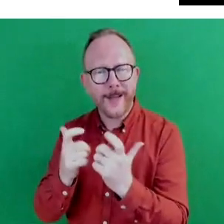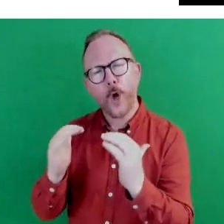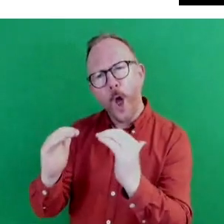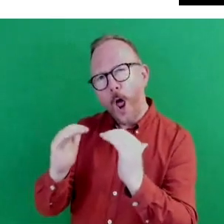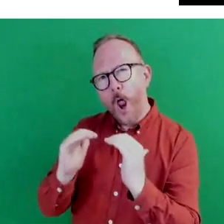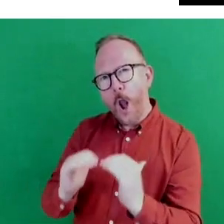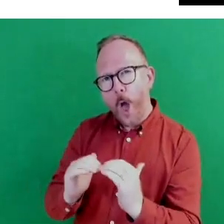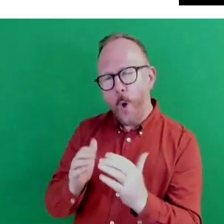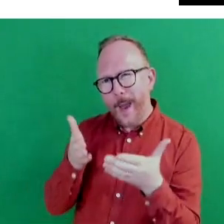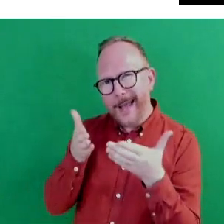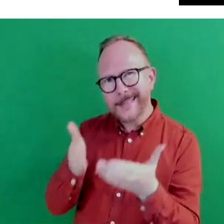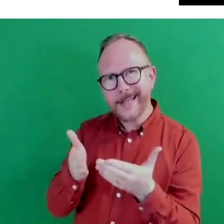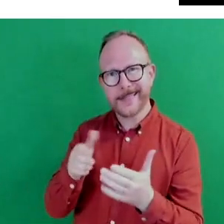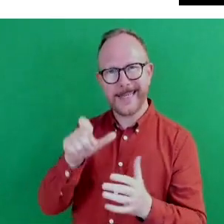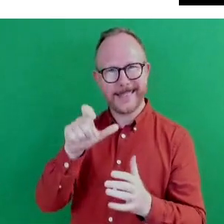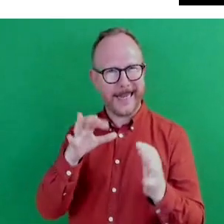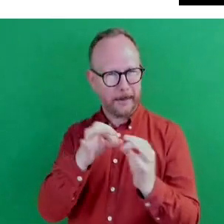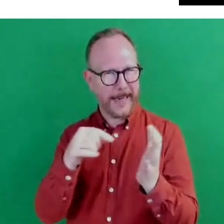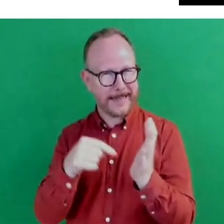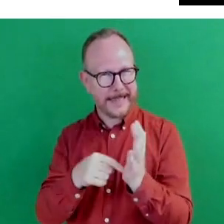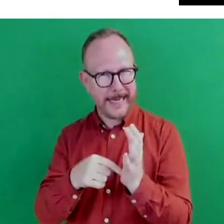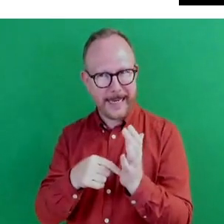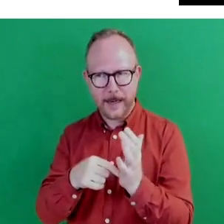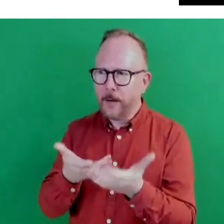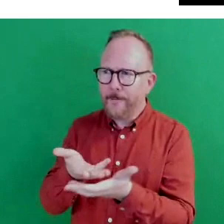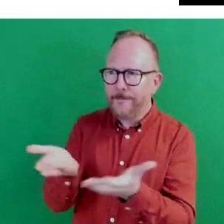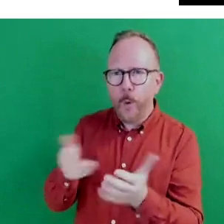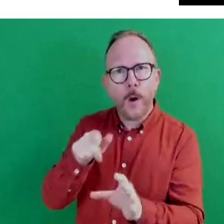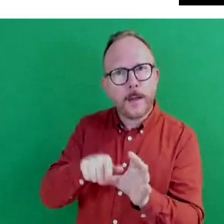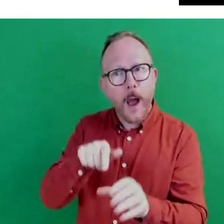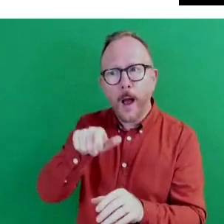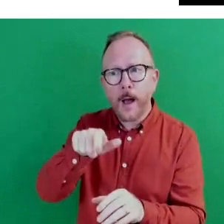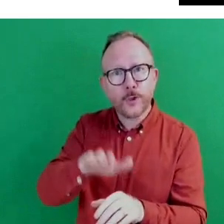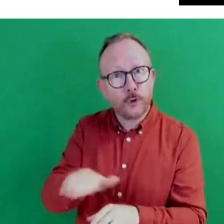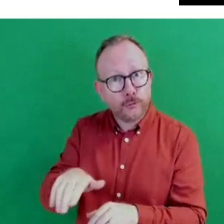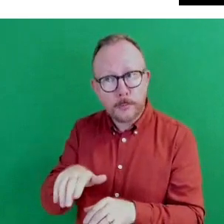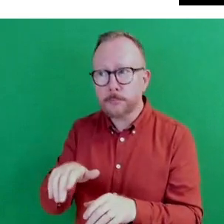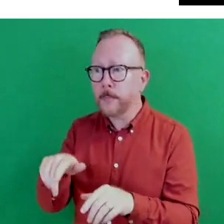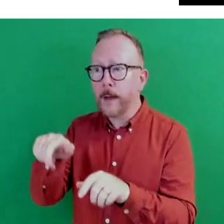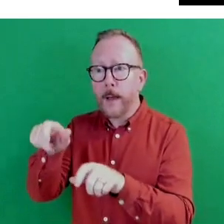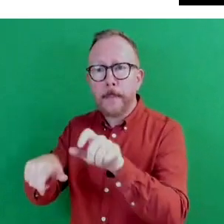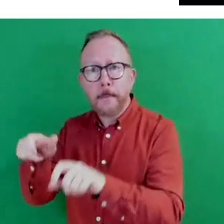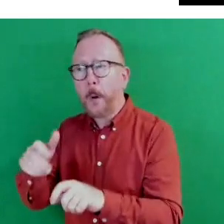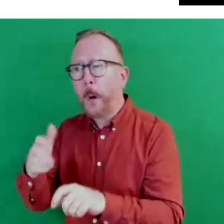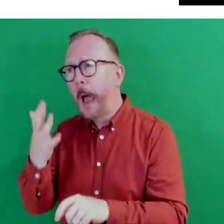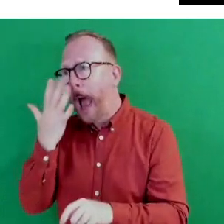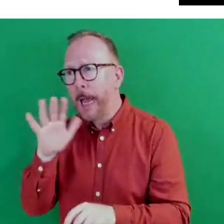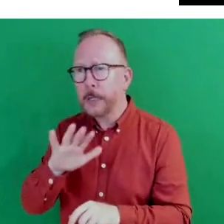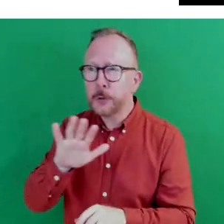behavioural therapy to young children and people, so I guess from the ages of around 6 to